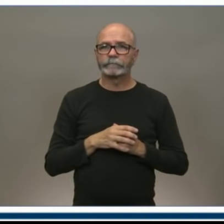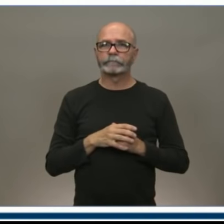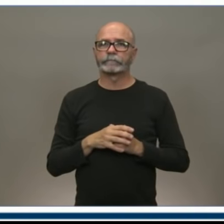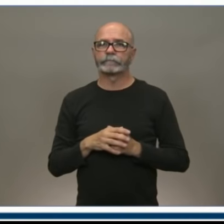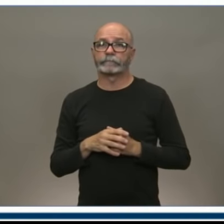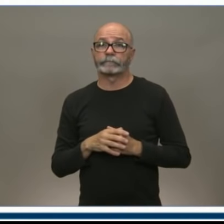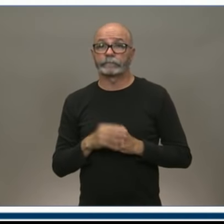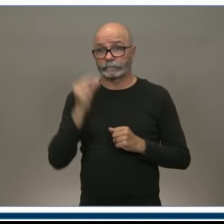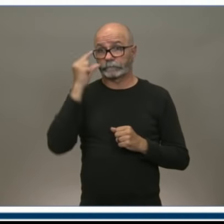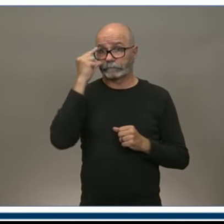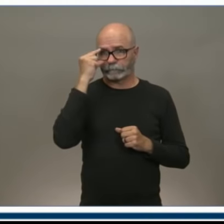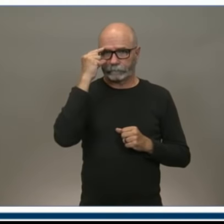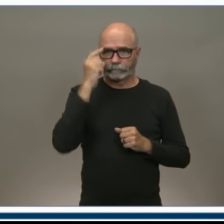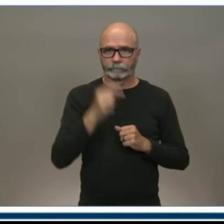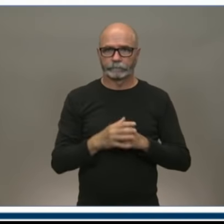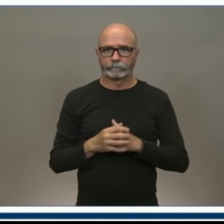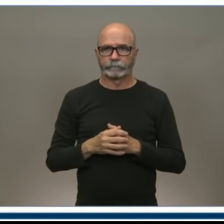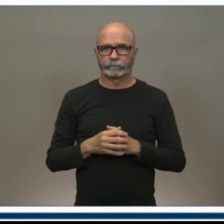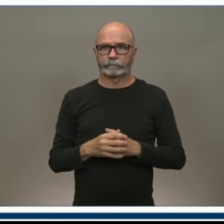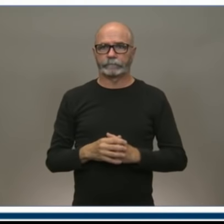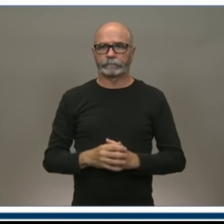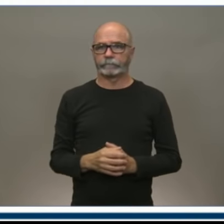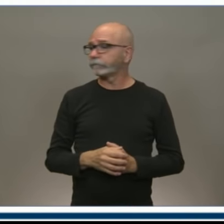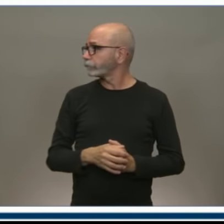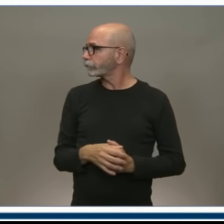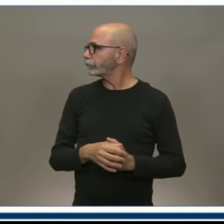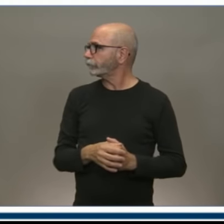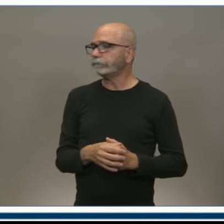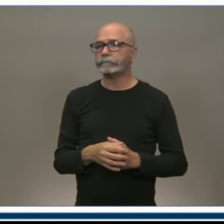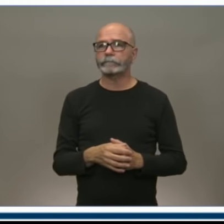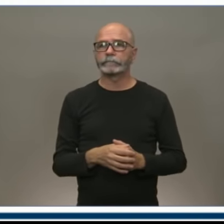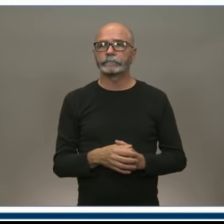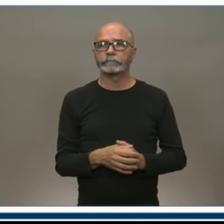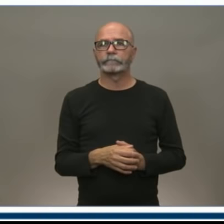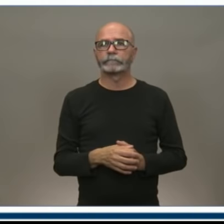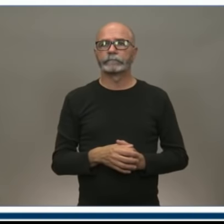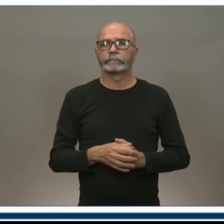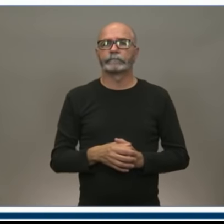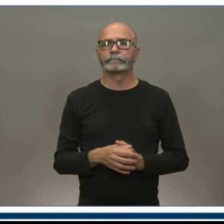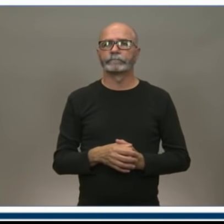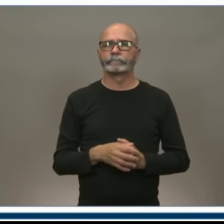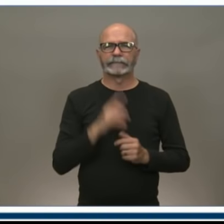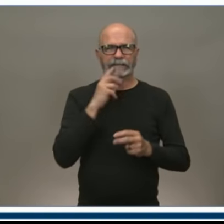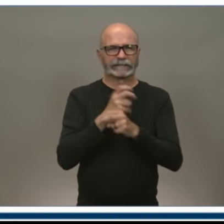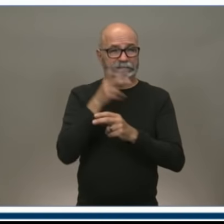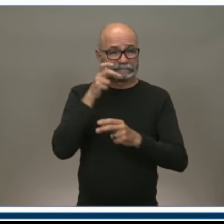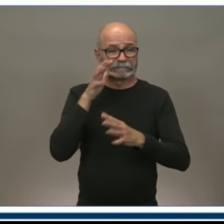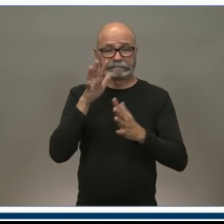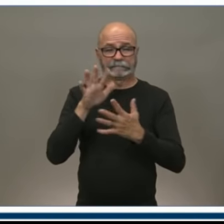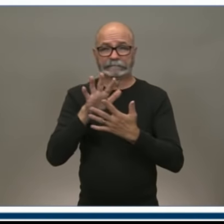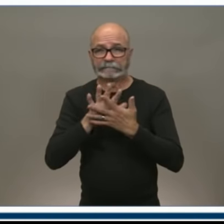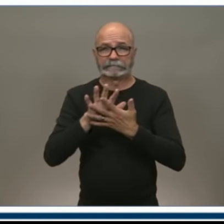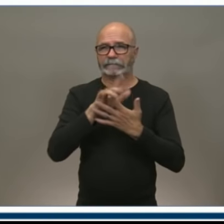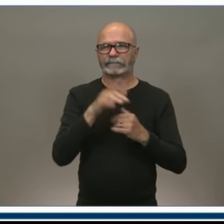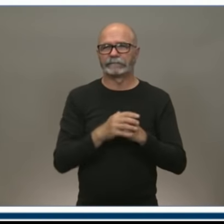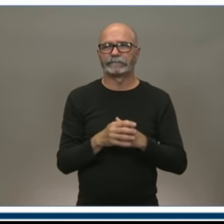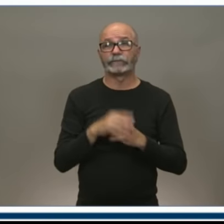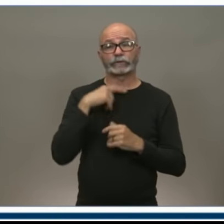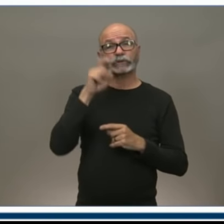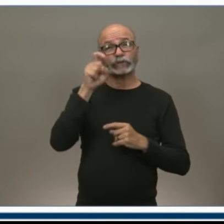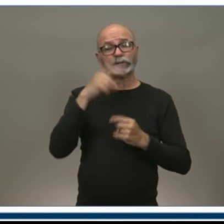community spread. Is that related to any of today's new cases? I'm not aware of that circumstance. I'm not aware of anything that